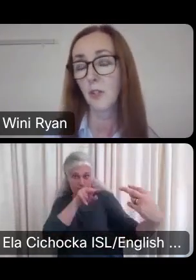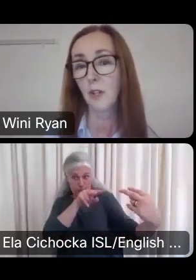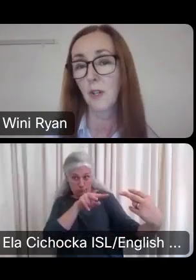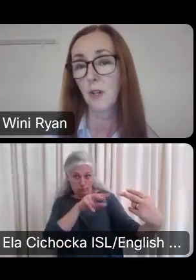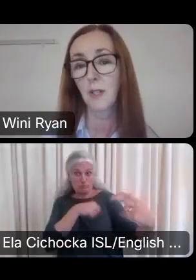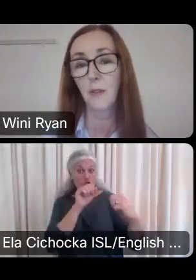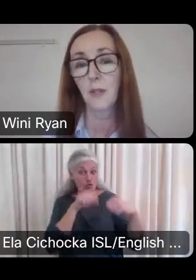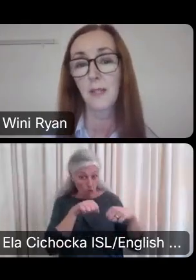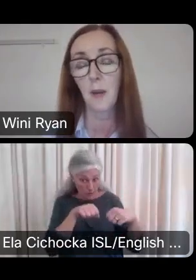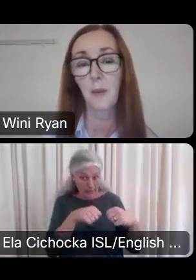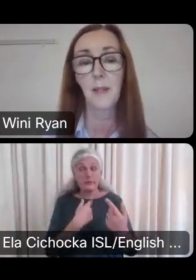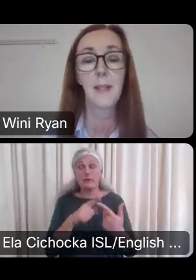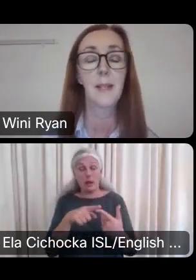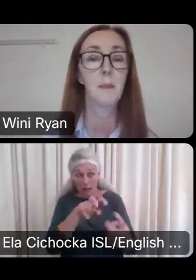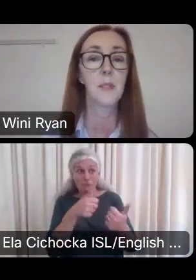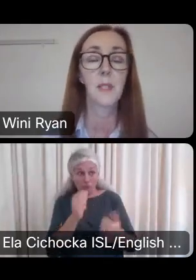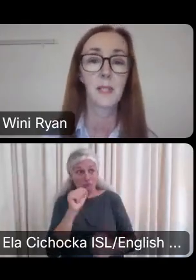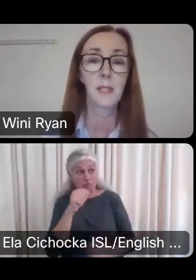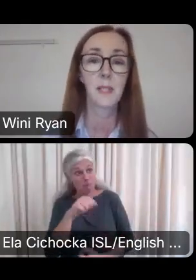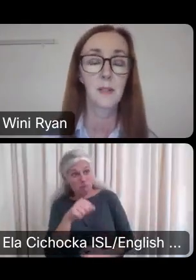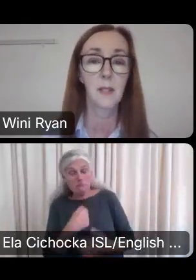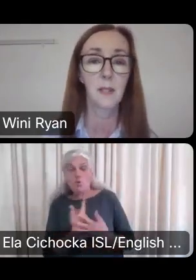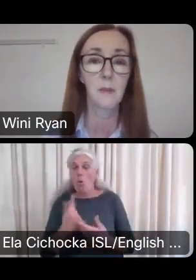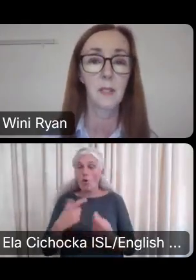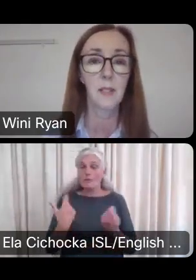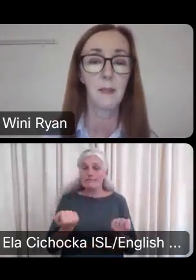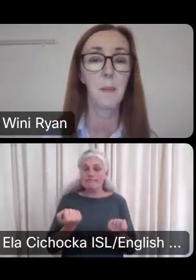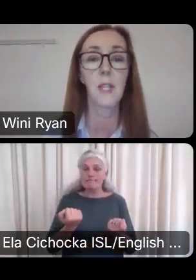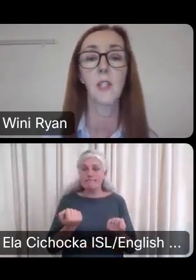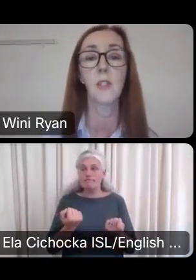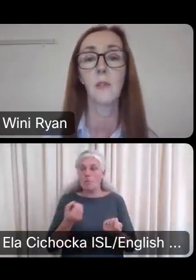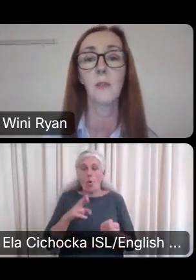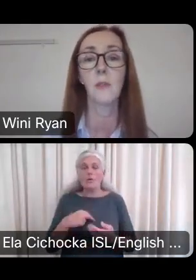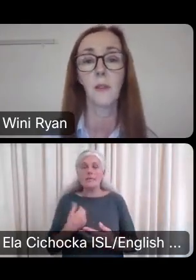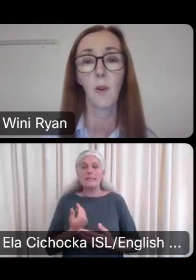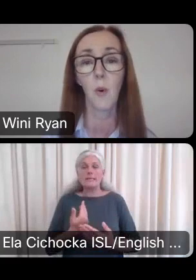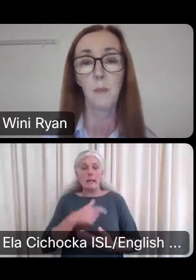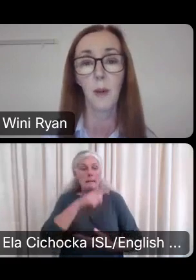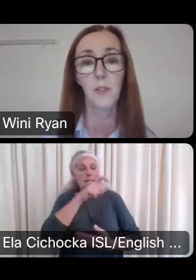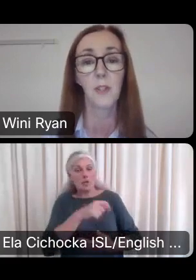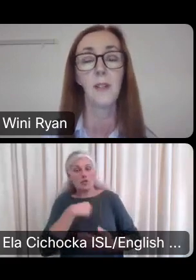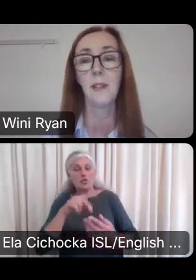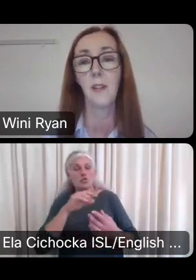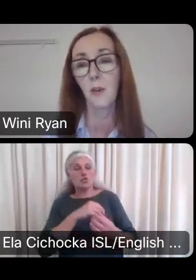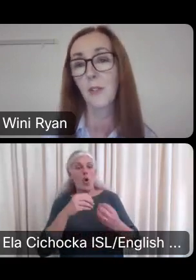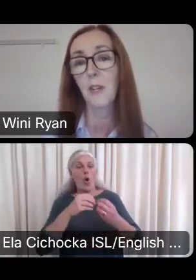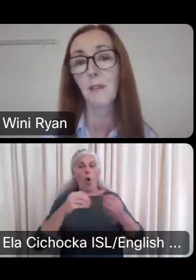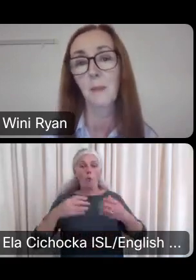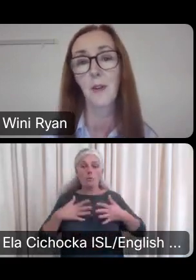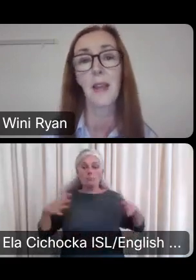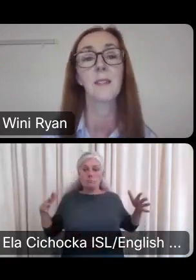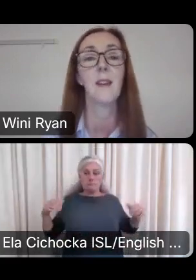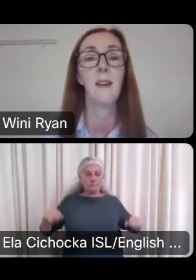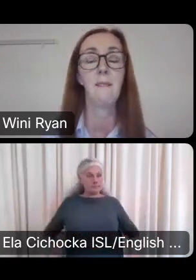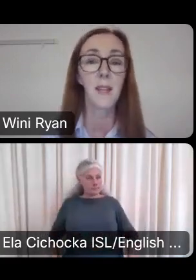nodding to show you're listening, for example, sitting down, as I said, with the patient, using an open posture, not crossing your arms